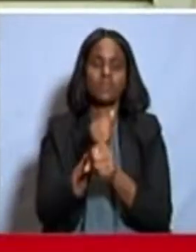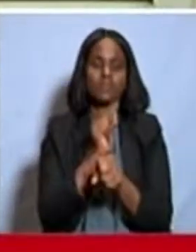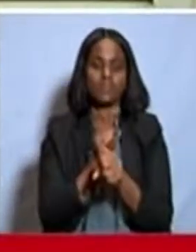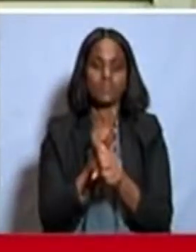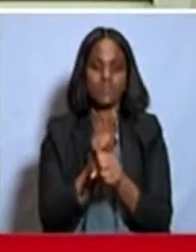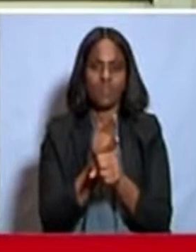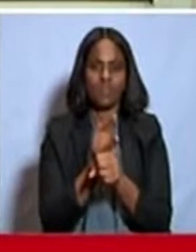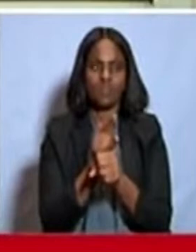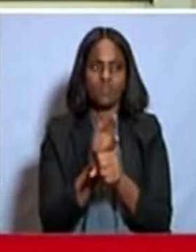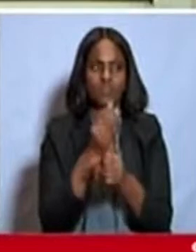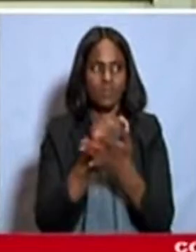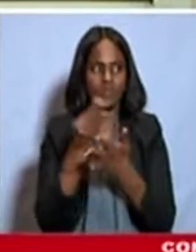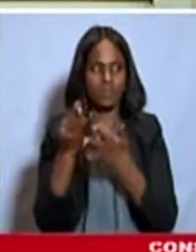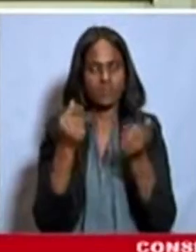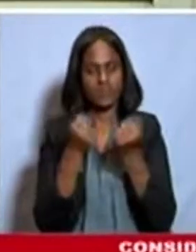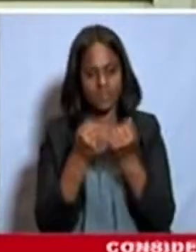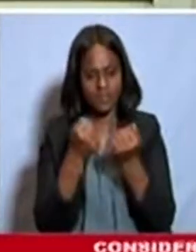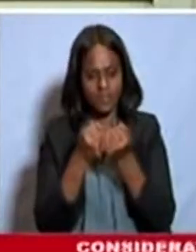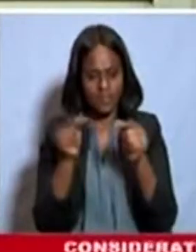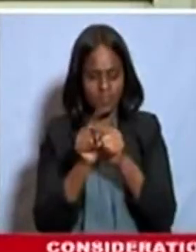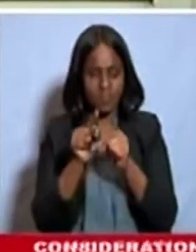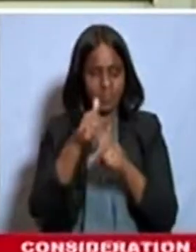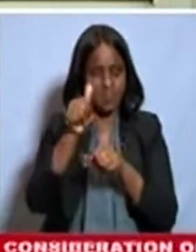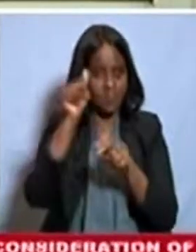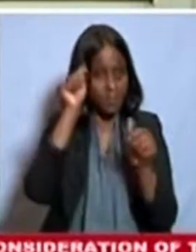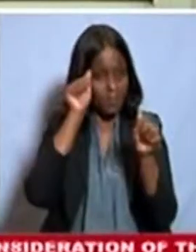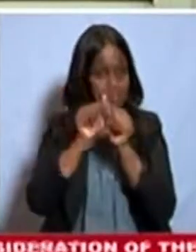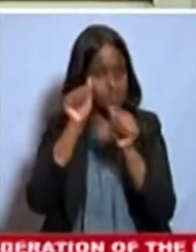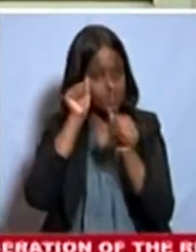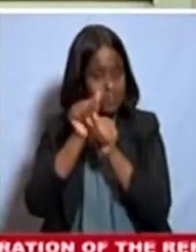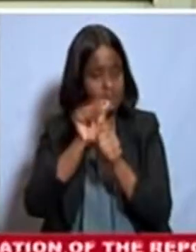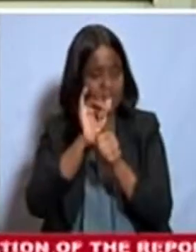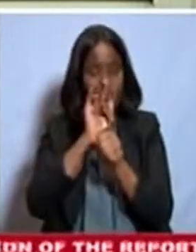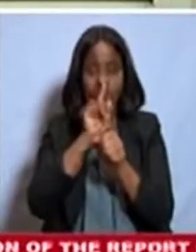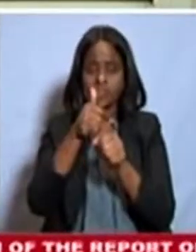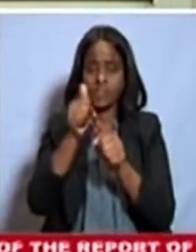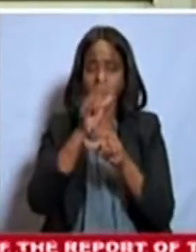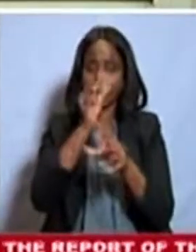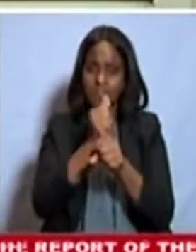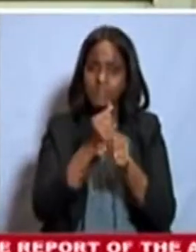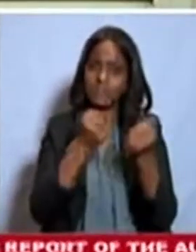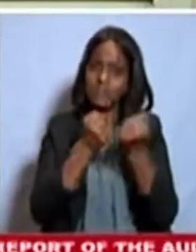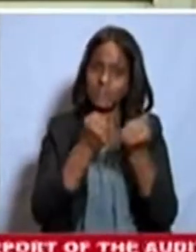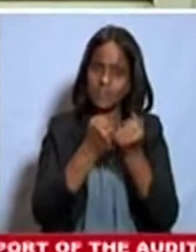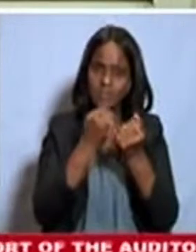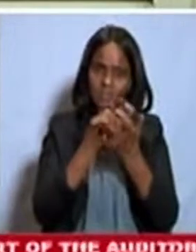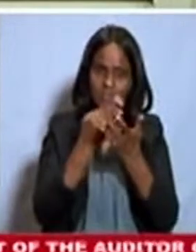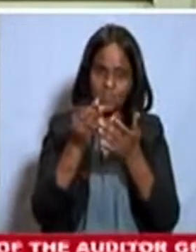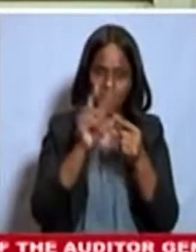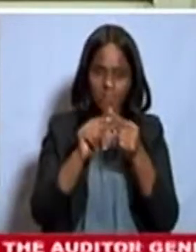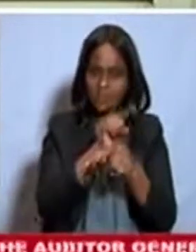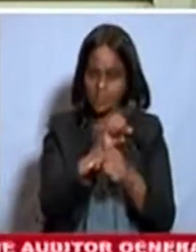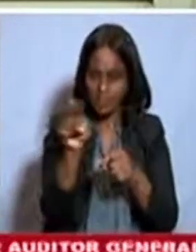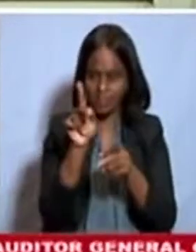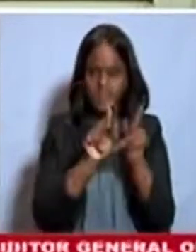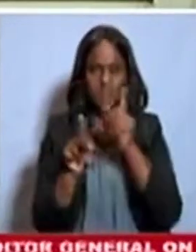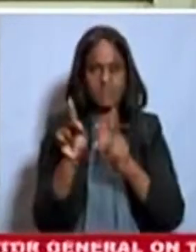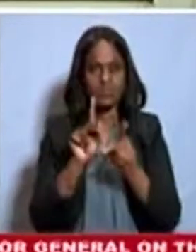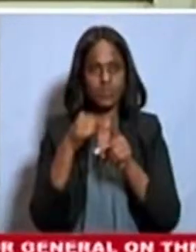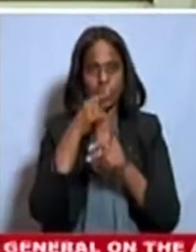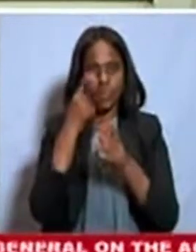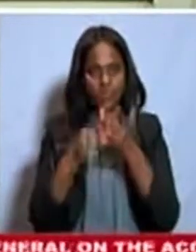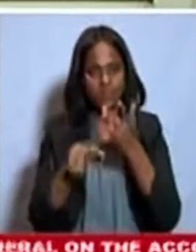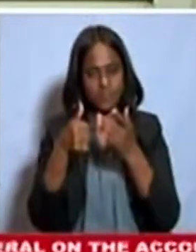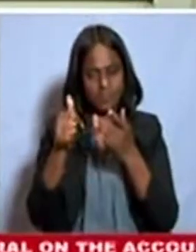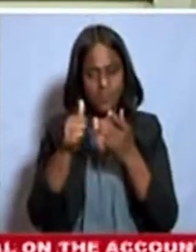the inputs, and they agreed that they had received the inputs. Those are the people